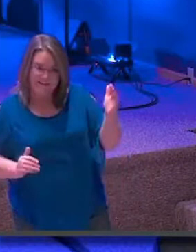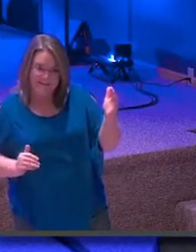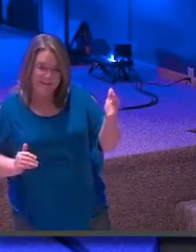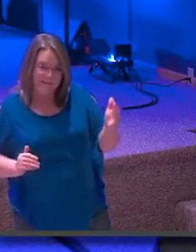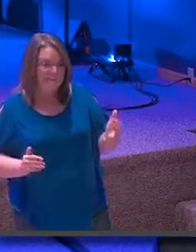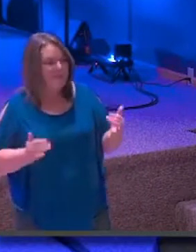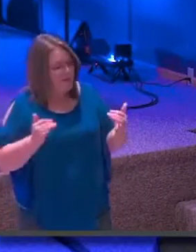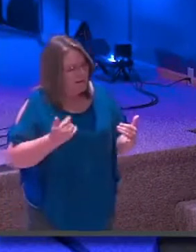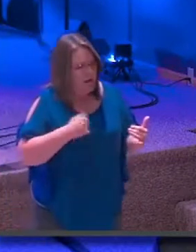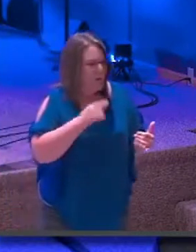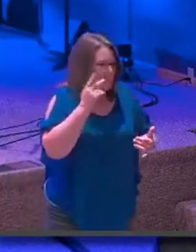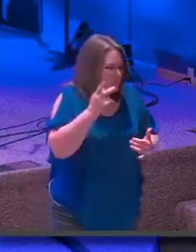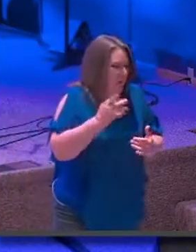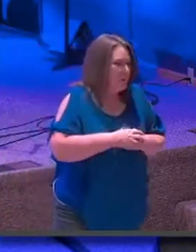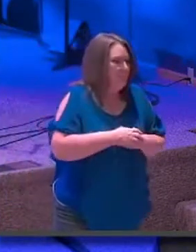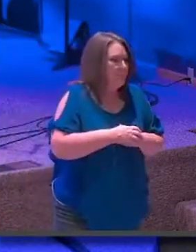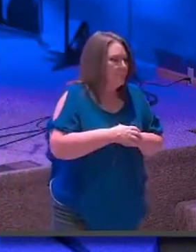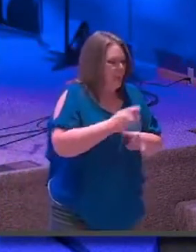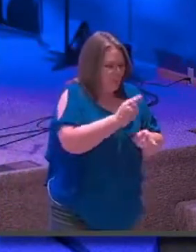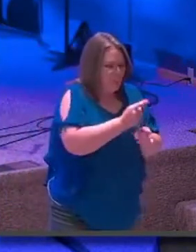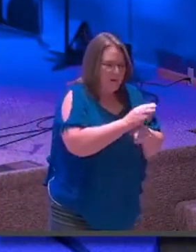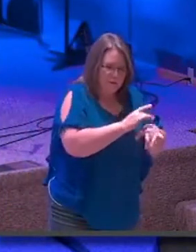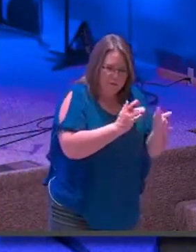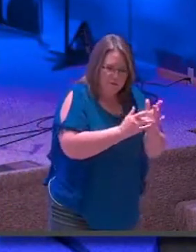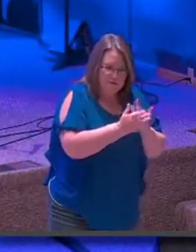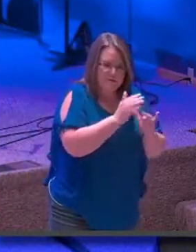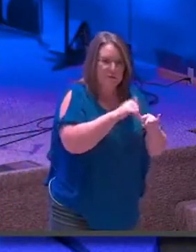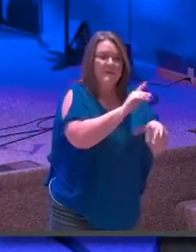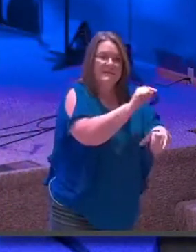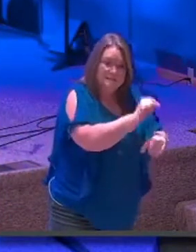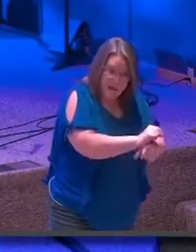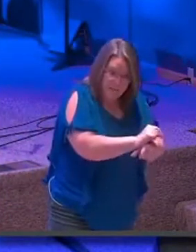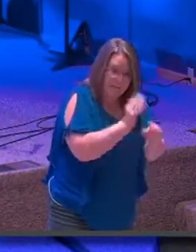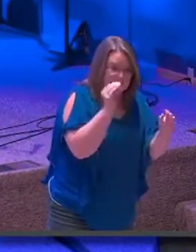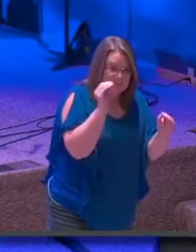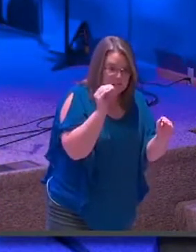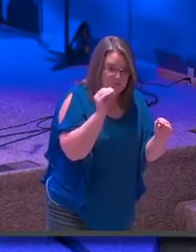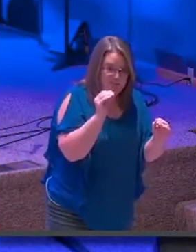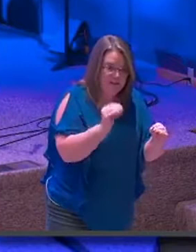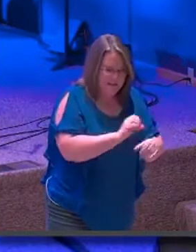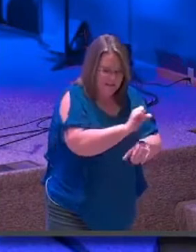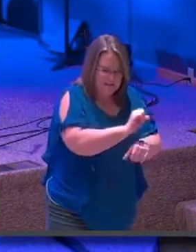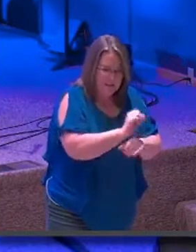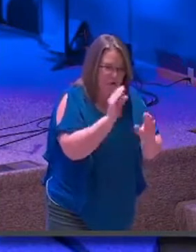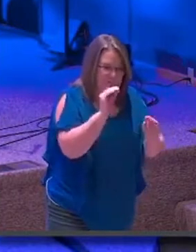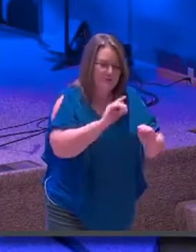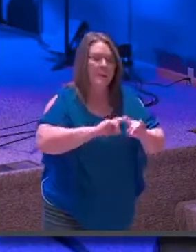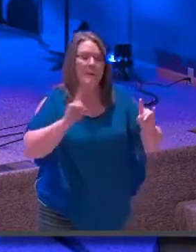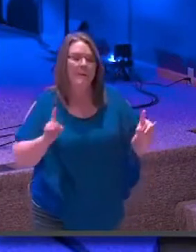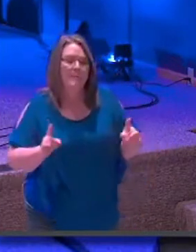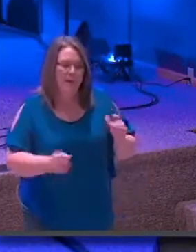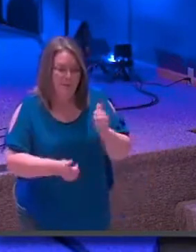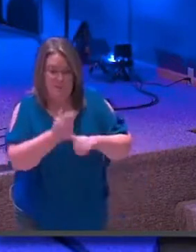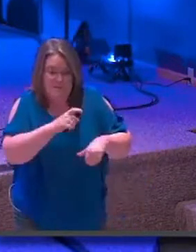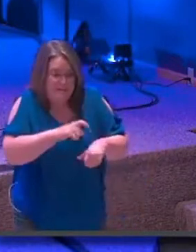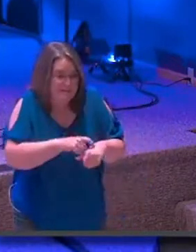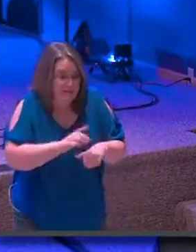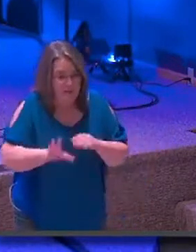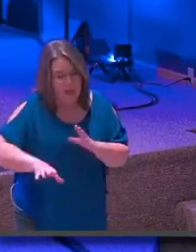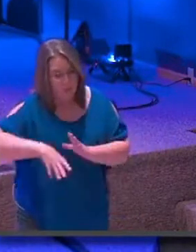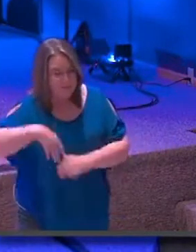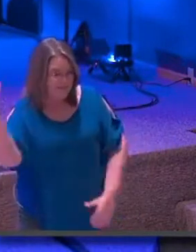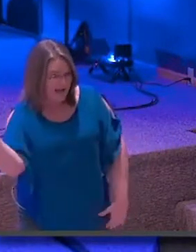see where regularly Jesus was in the temple teaching, in the synagogues teaching, but the majority of the time it was outside